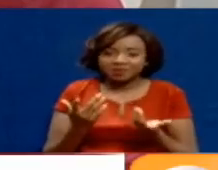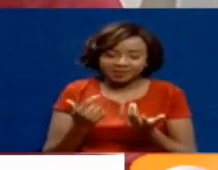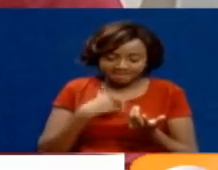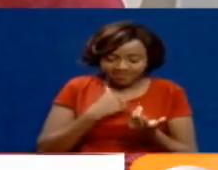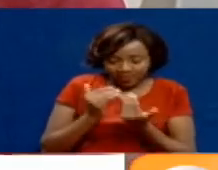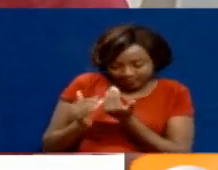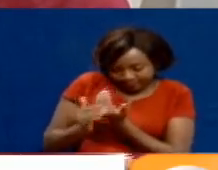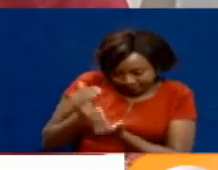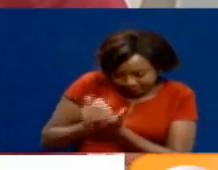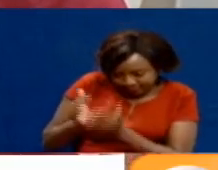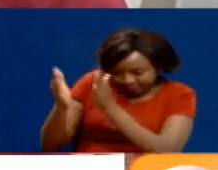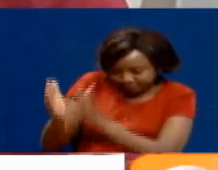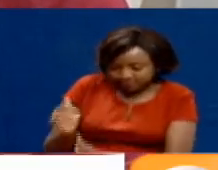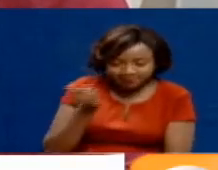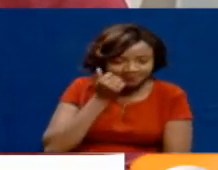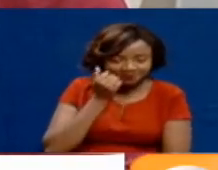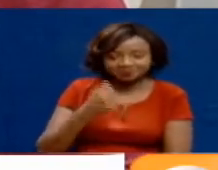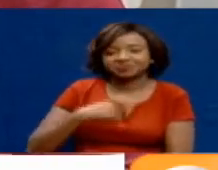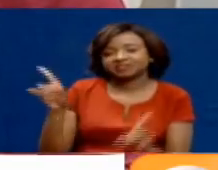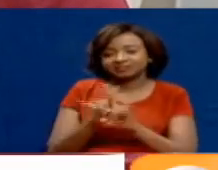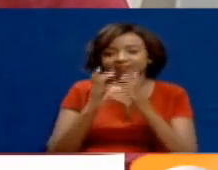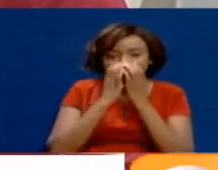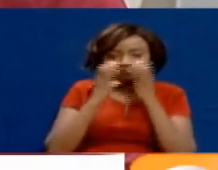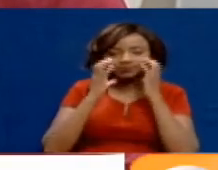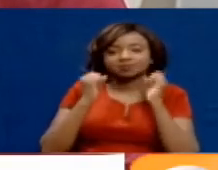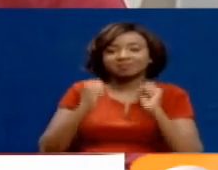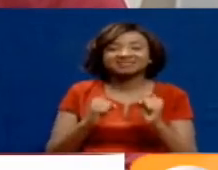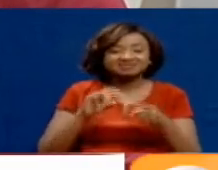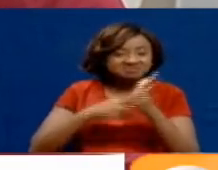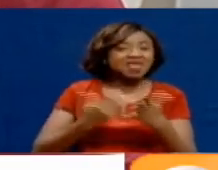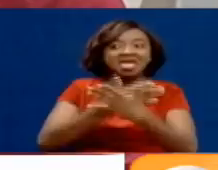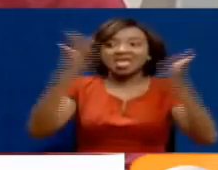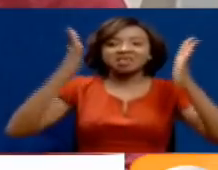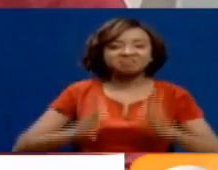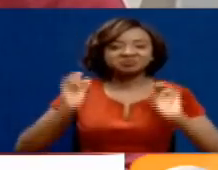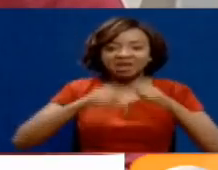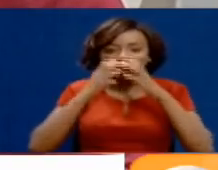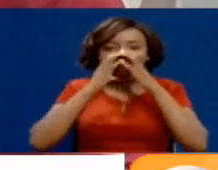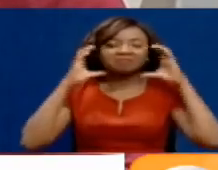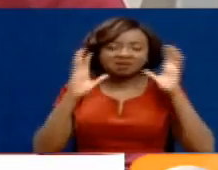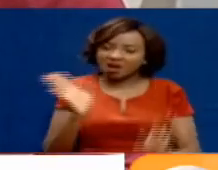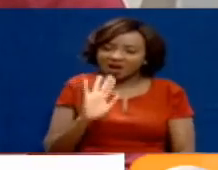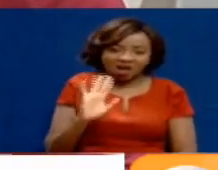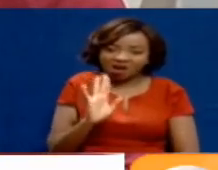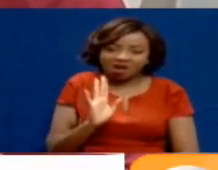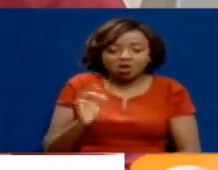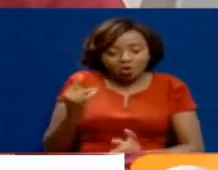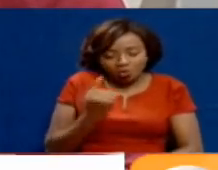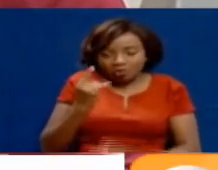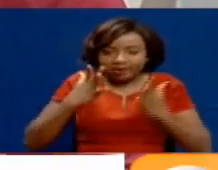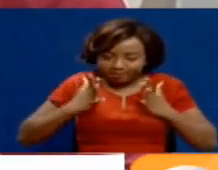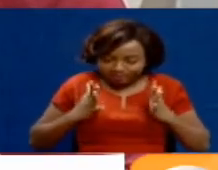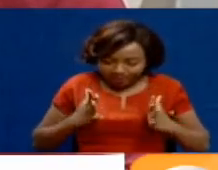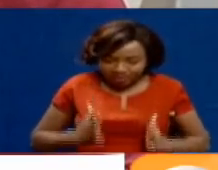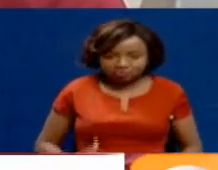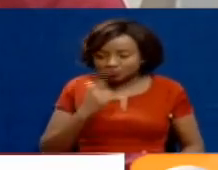so basically you're a healthcare worker. Right. Or somebody probably for some short time you need to get this person to help or hospital, you could